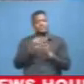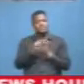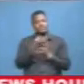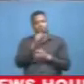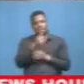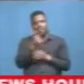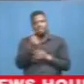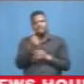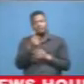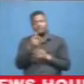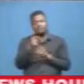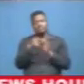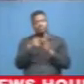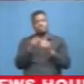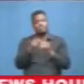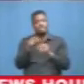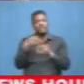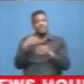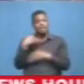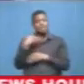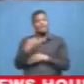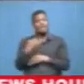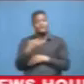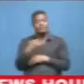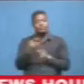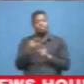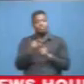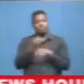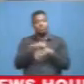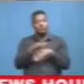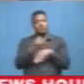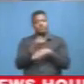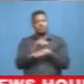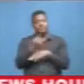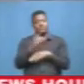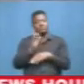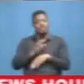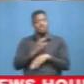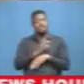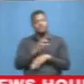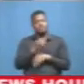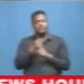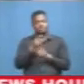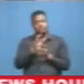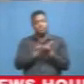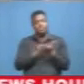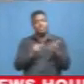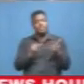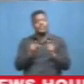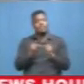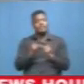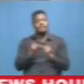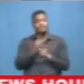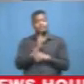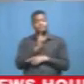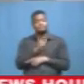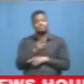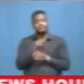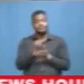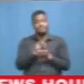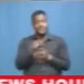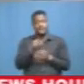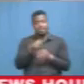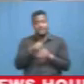other grounds stated in the application and upon the advice of his counsel makes him believe same to be true, that in